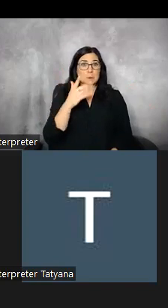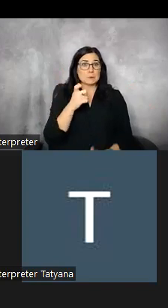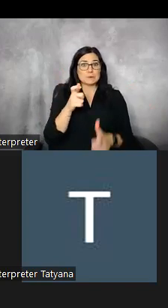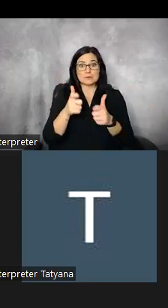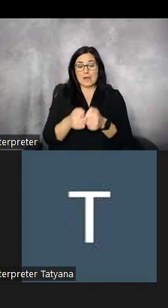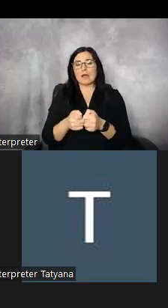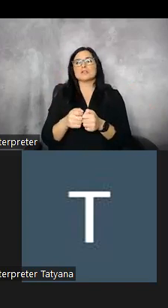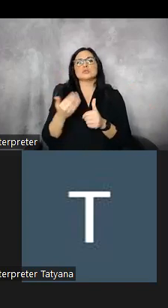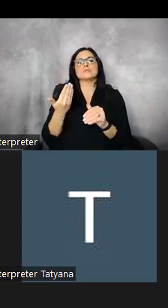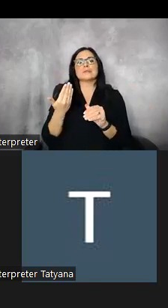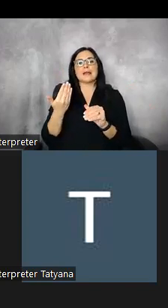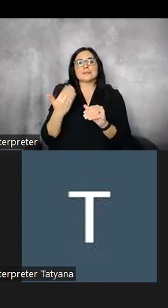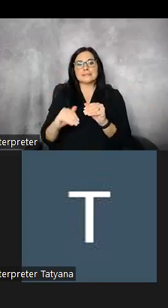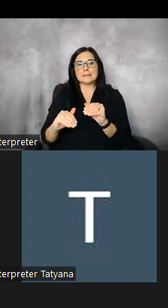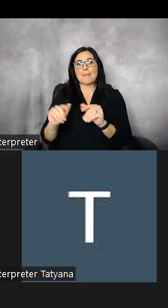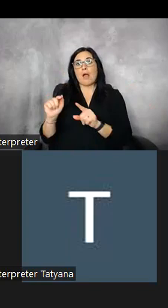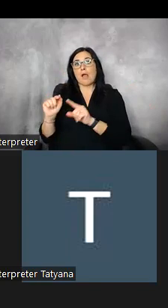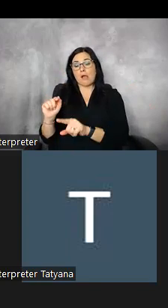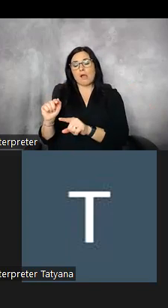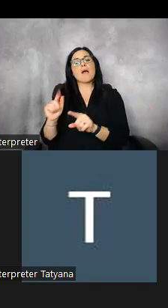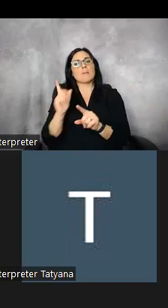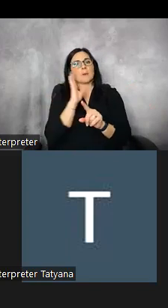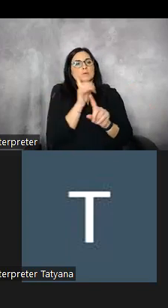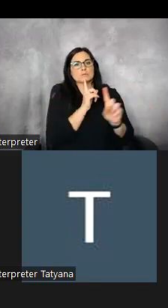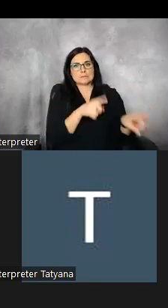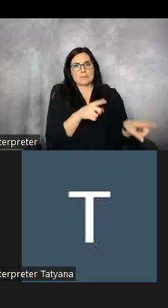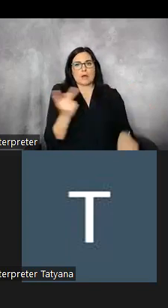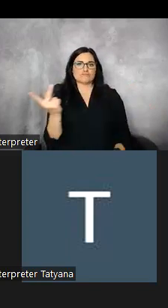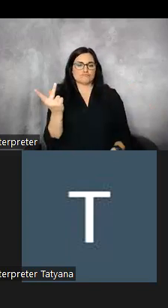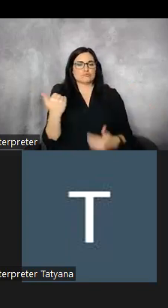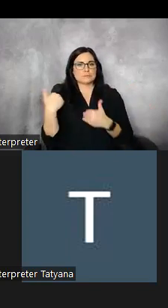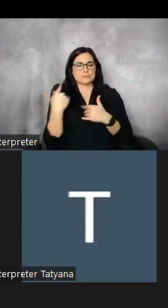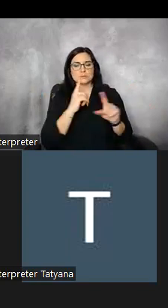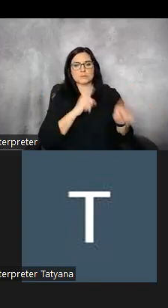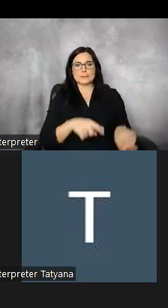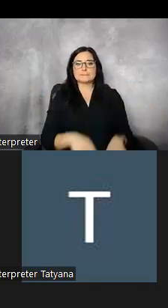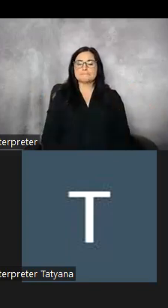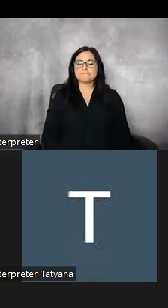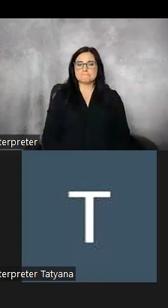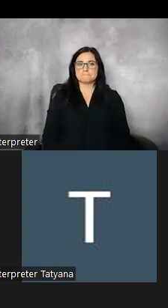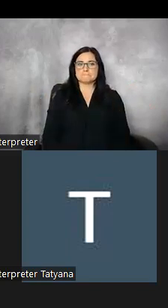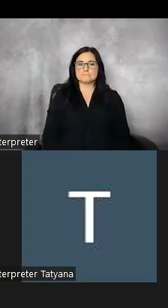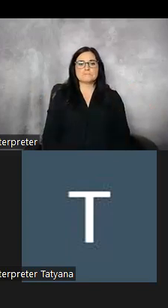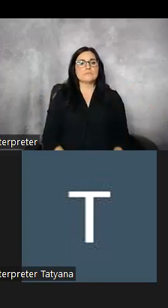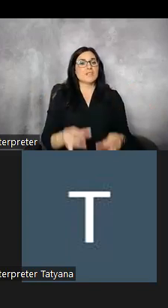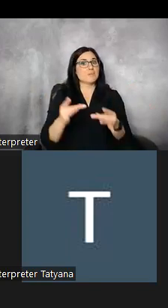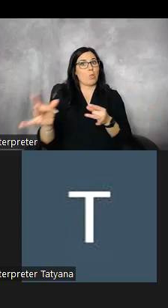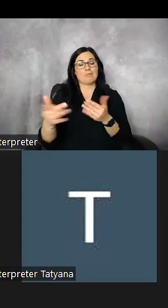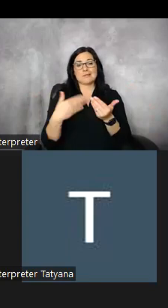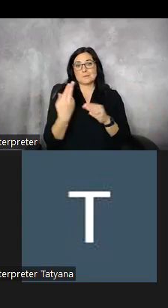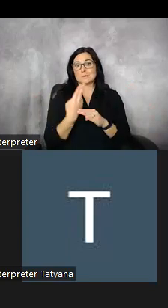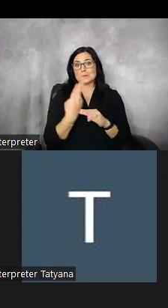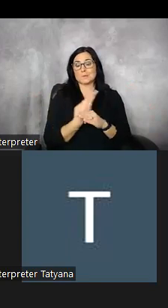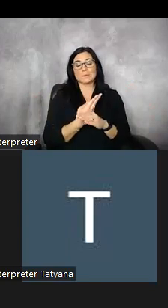go ahead and send it to one of the etext or the Braille, and me and Marie will be notified of what's going on. So it works very well to send it to